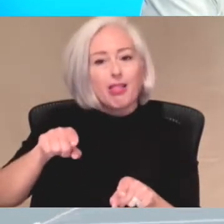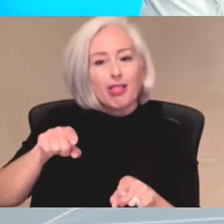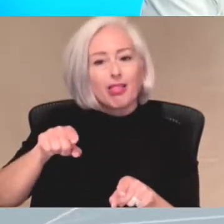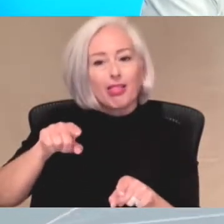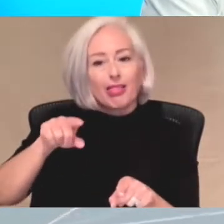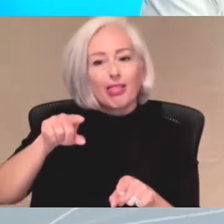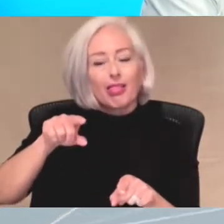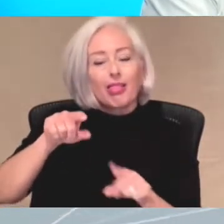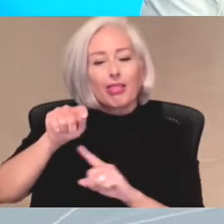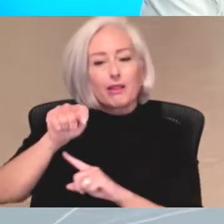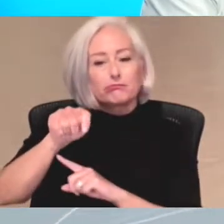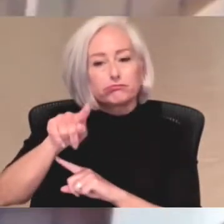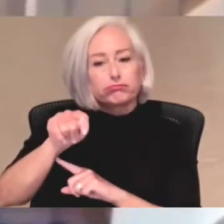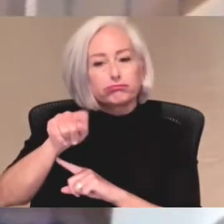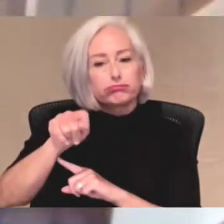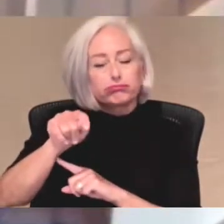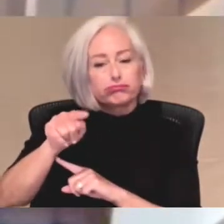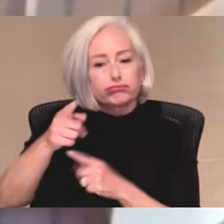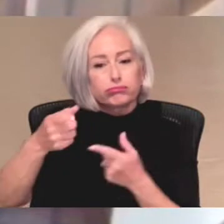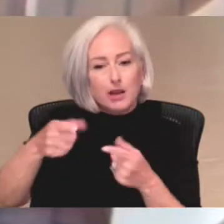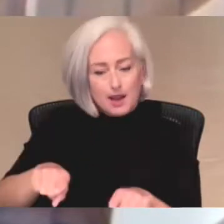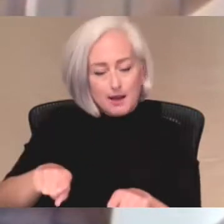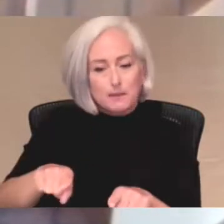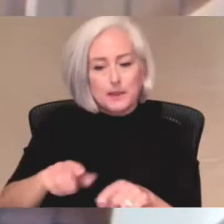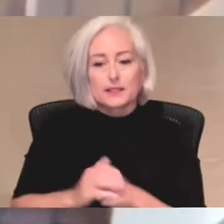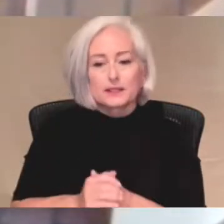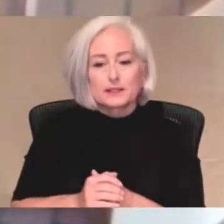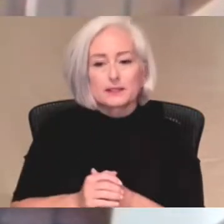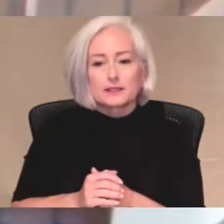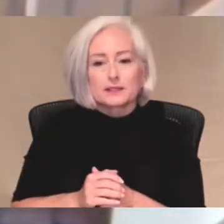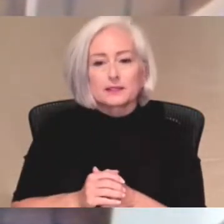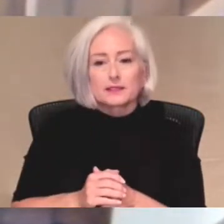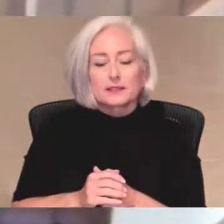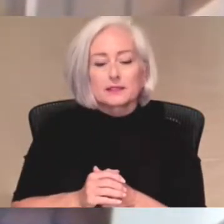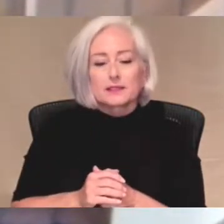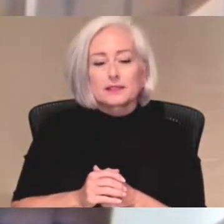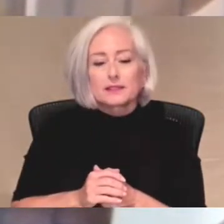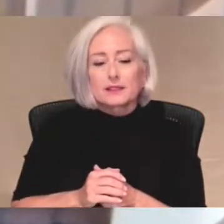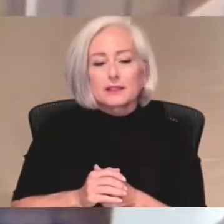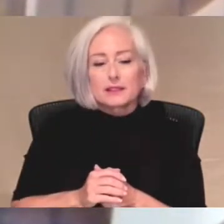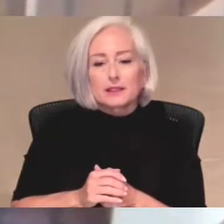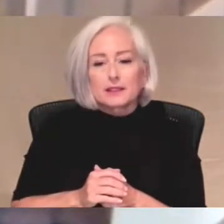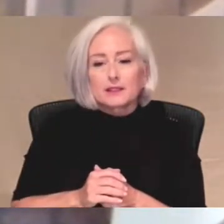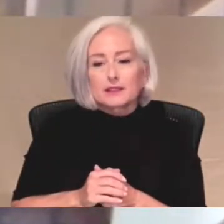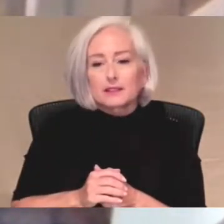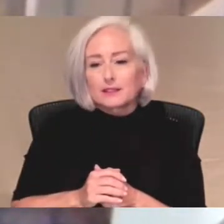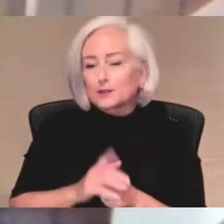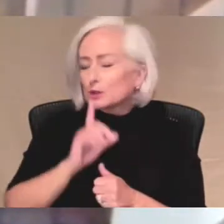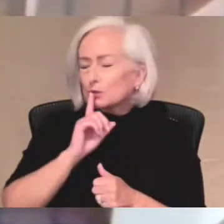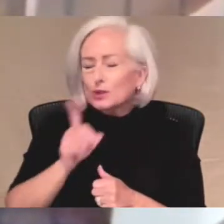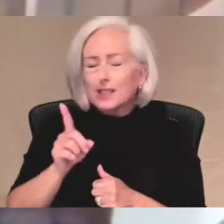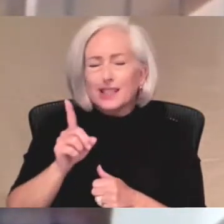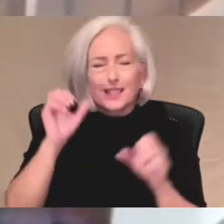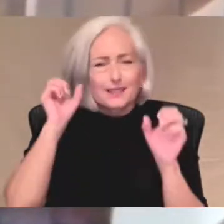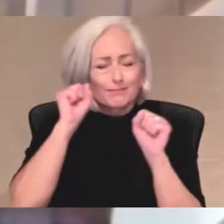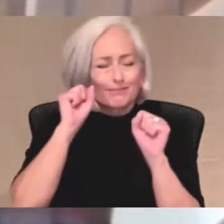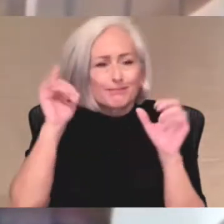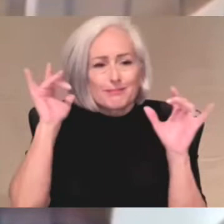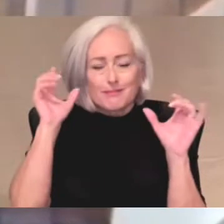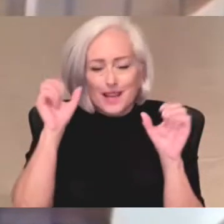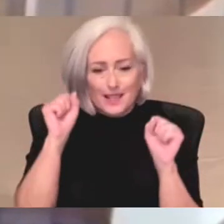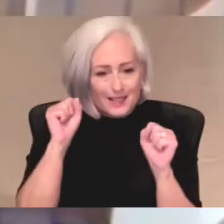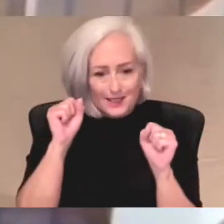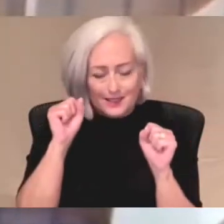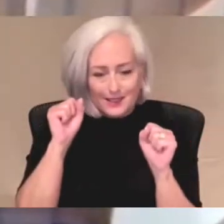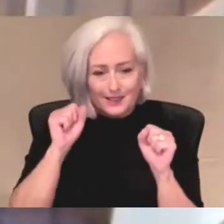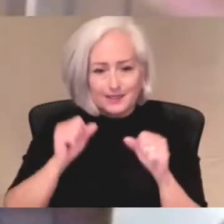I have to tell you that it was just an unbelievable thing. At one